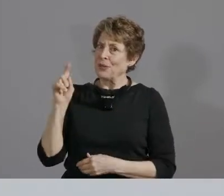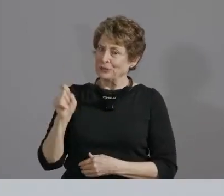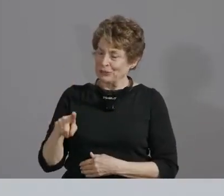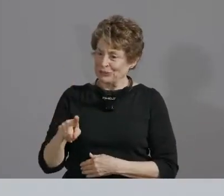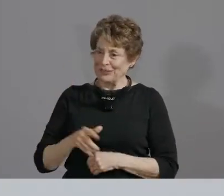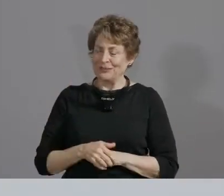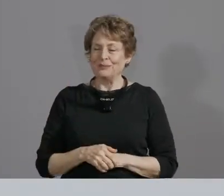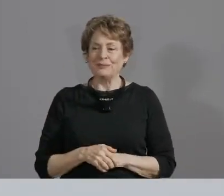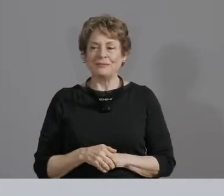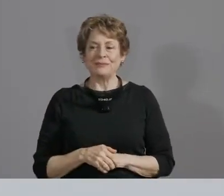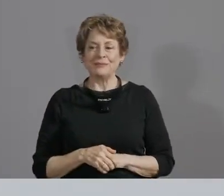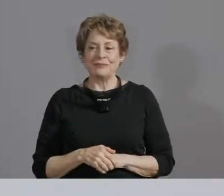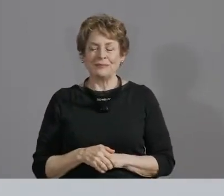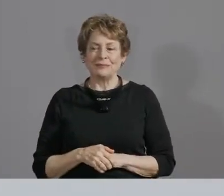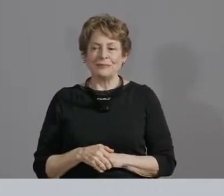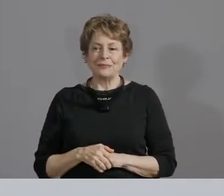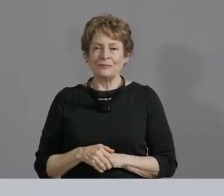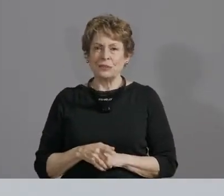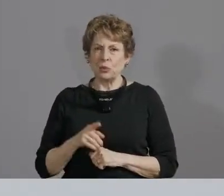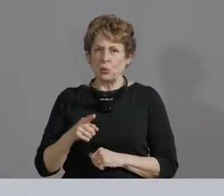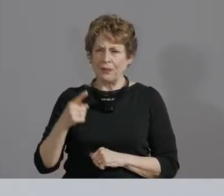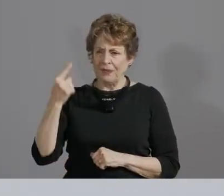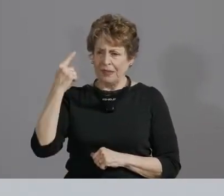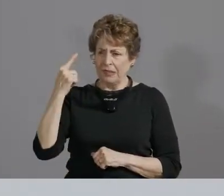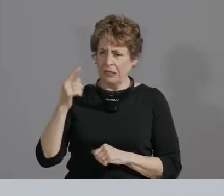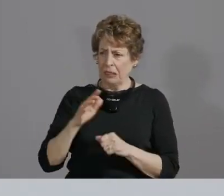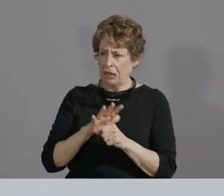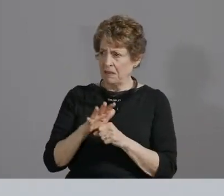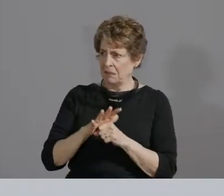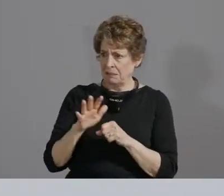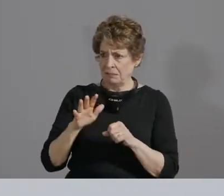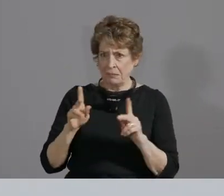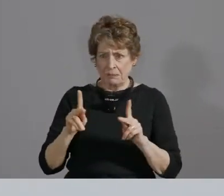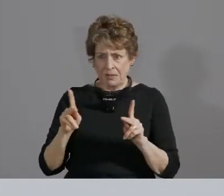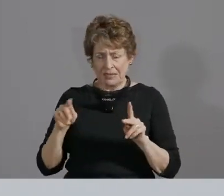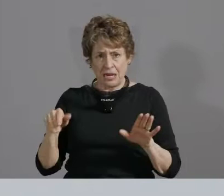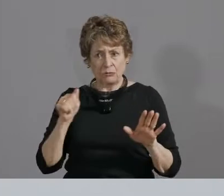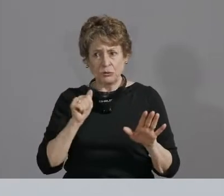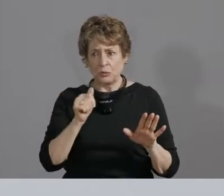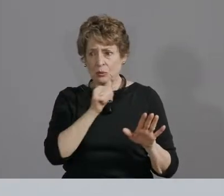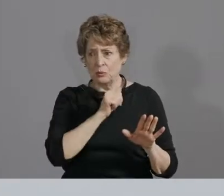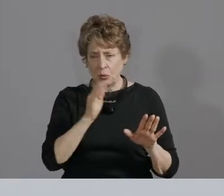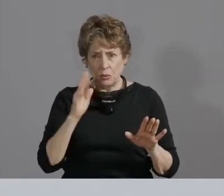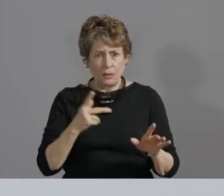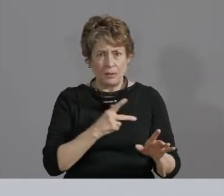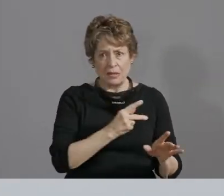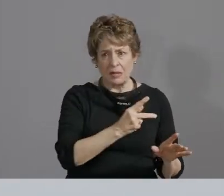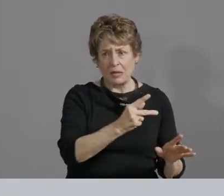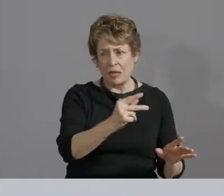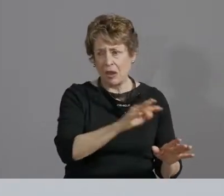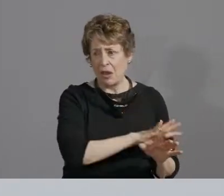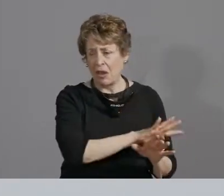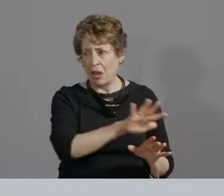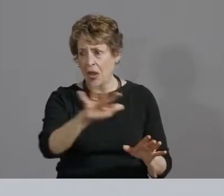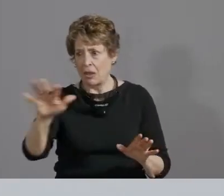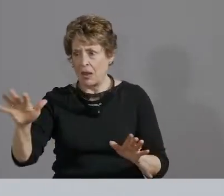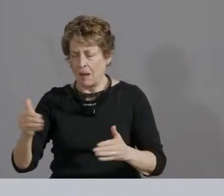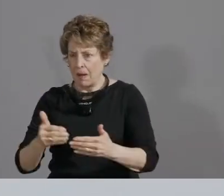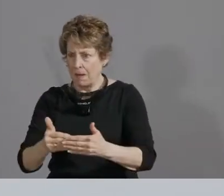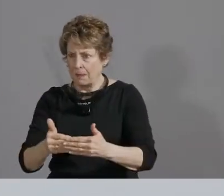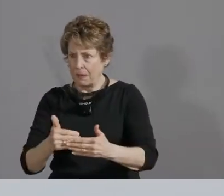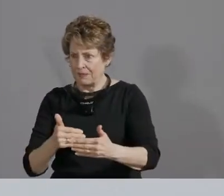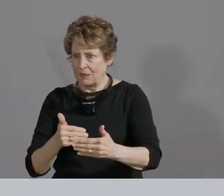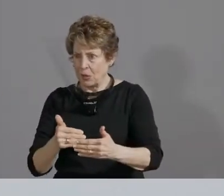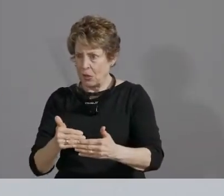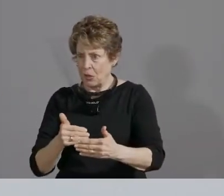people vaccinated before a new, more contagious strain can establish dominance in the state? And going off of the same